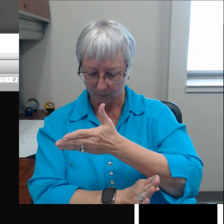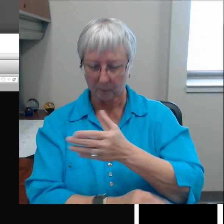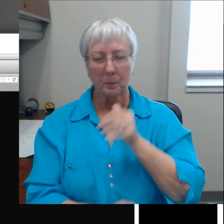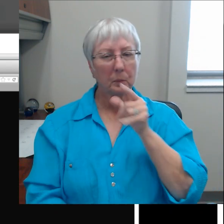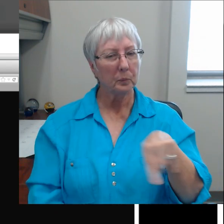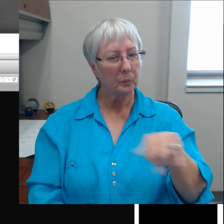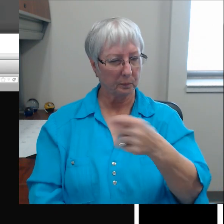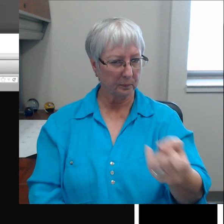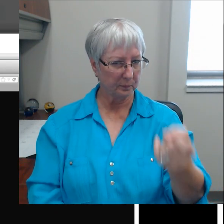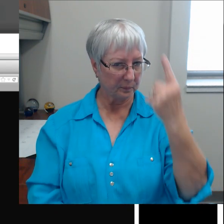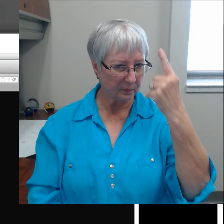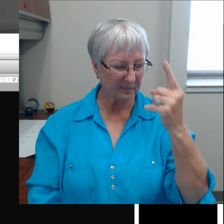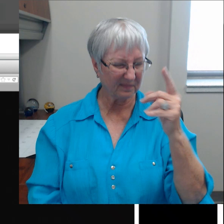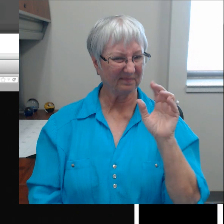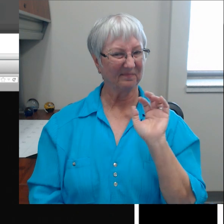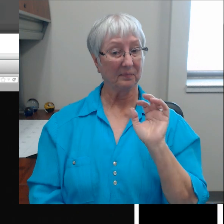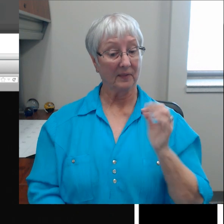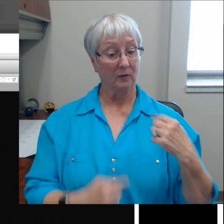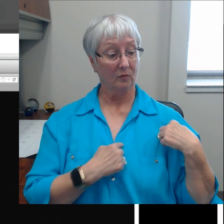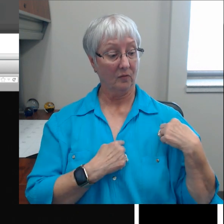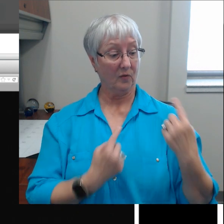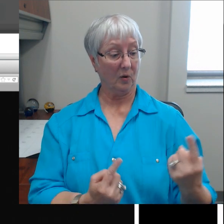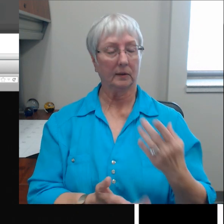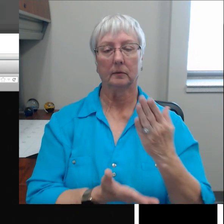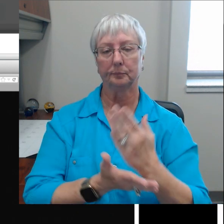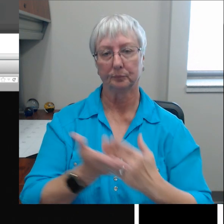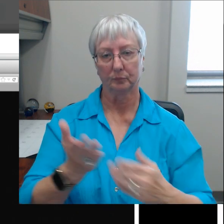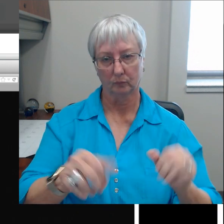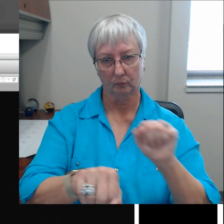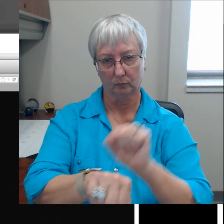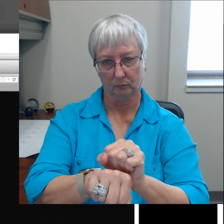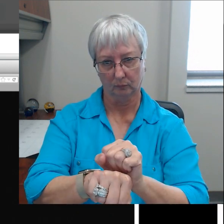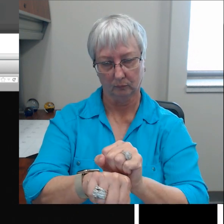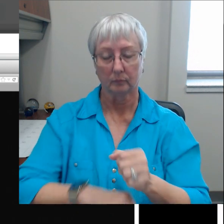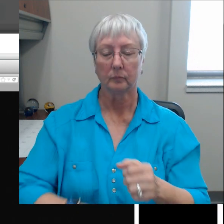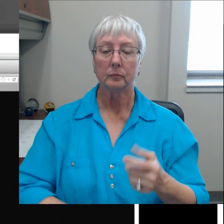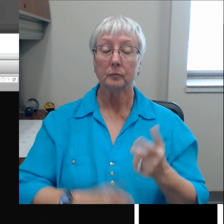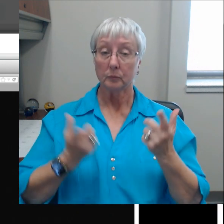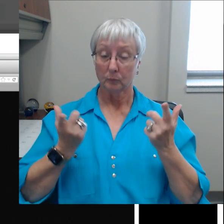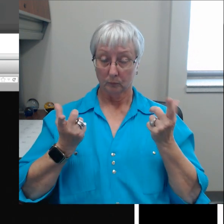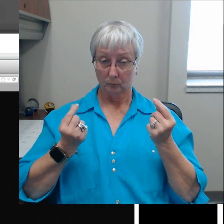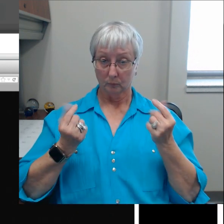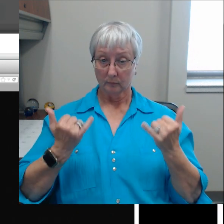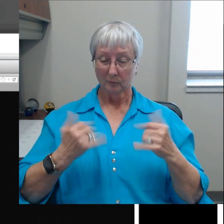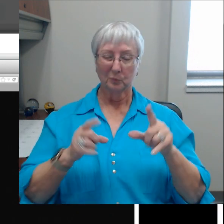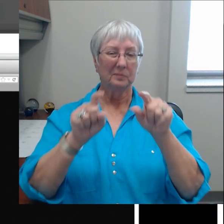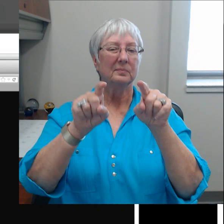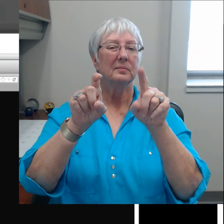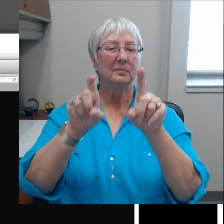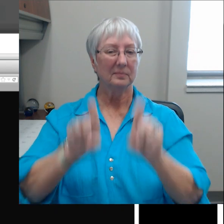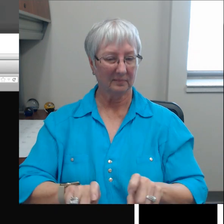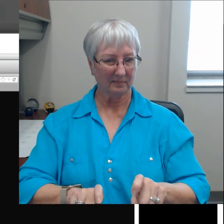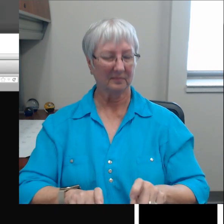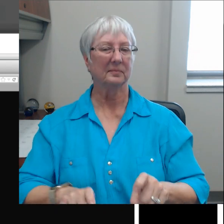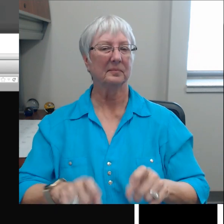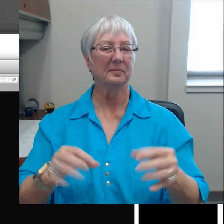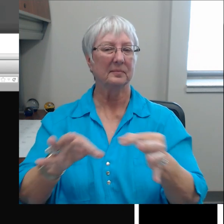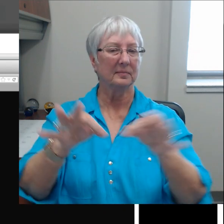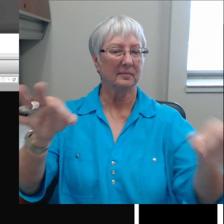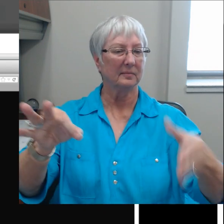is really only part of the work. To use this technique in production, we'd need to test our line break related media queries on